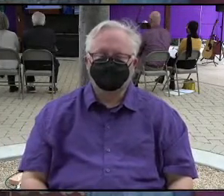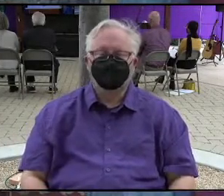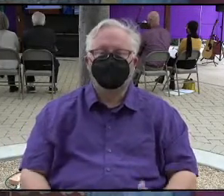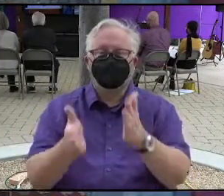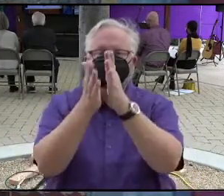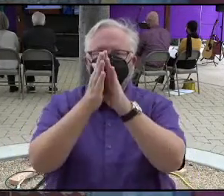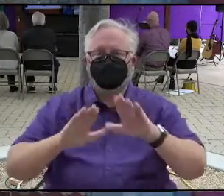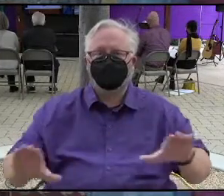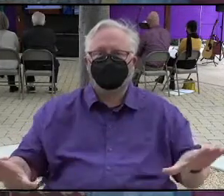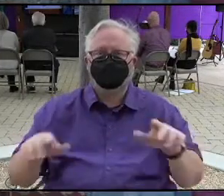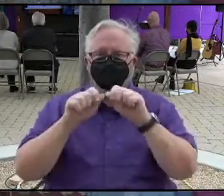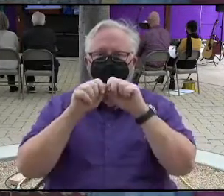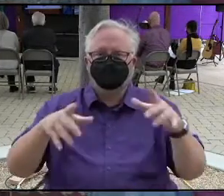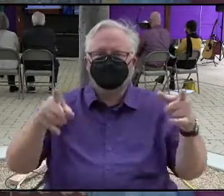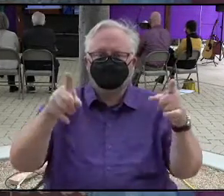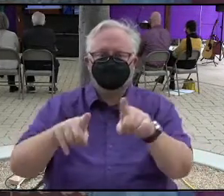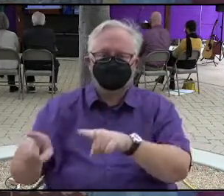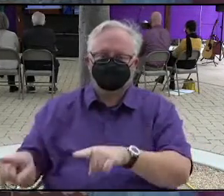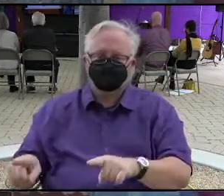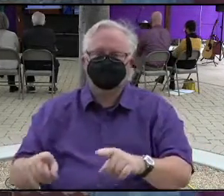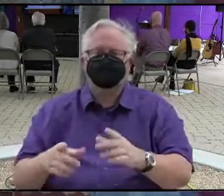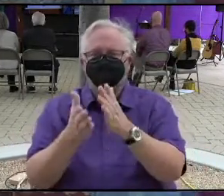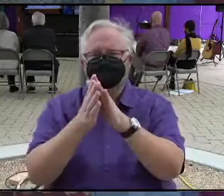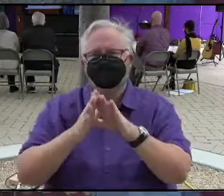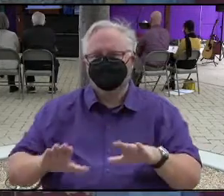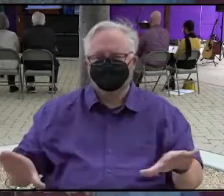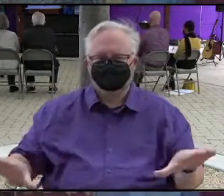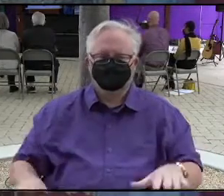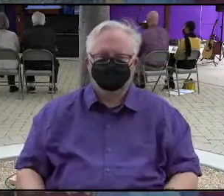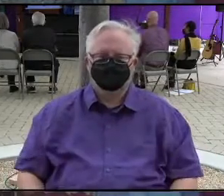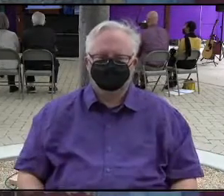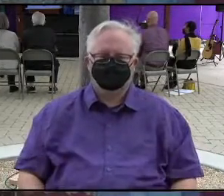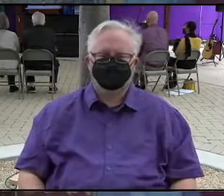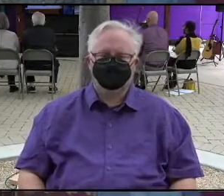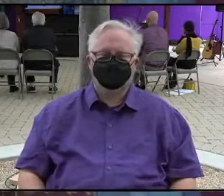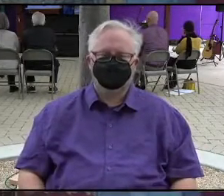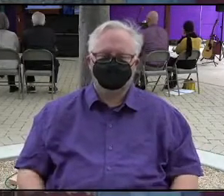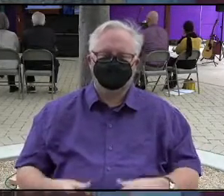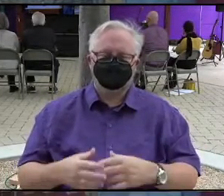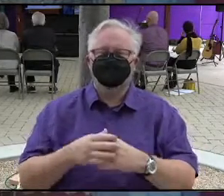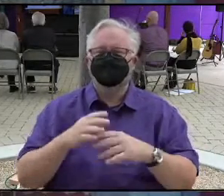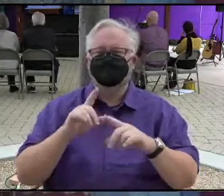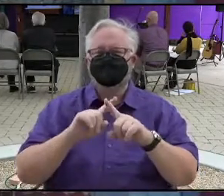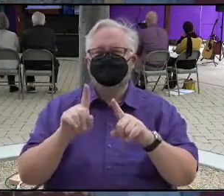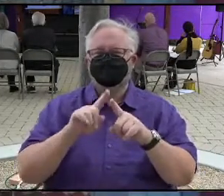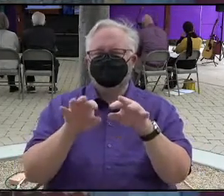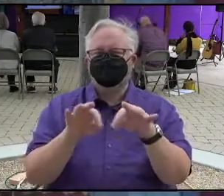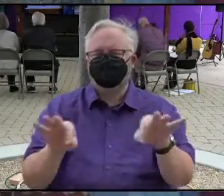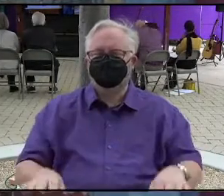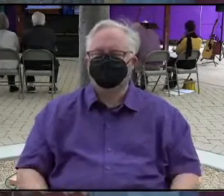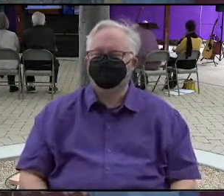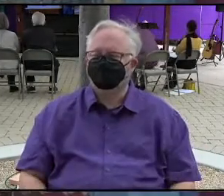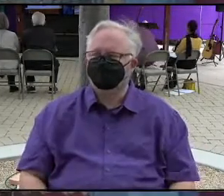Shalom. Blessed be Ashe, Ike Asi Seha.